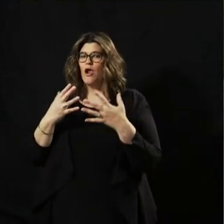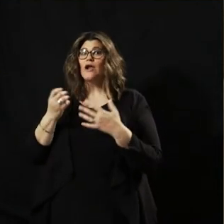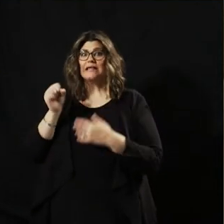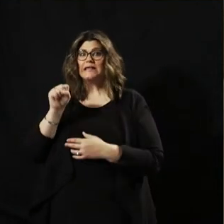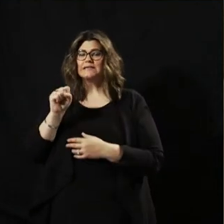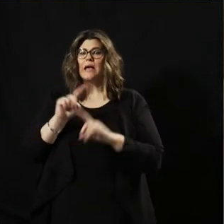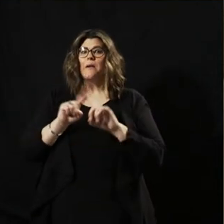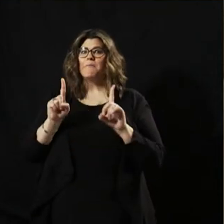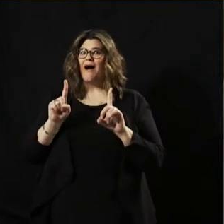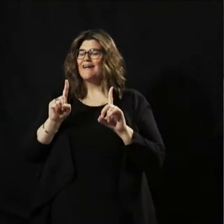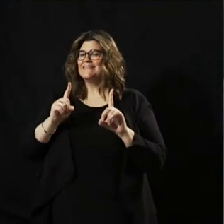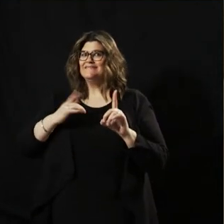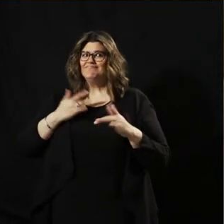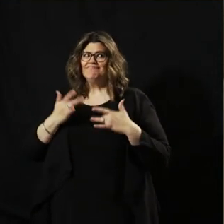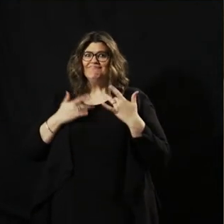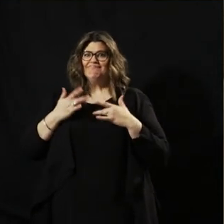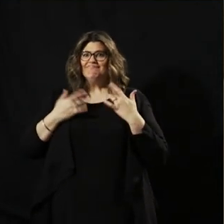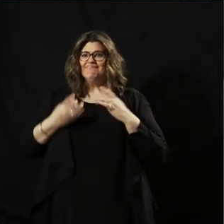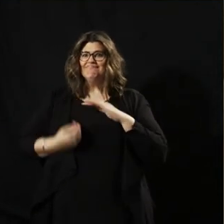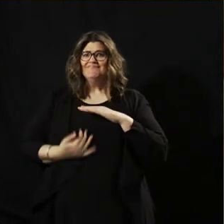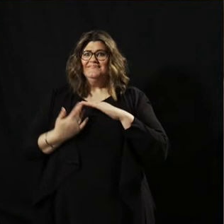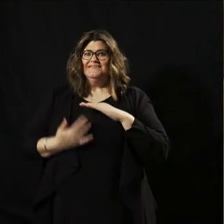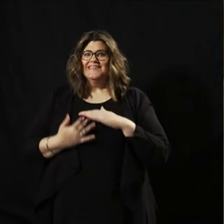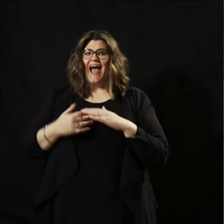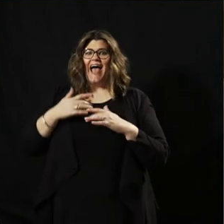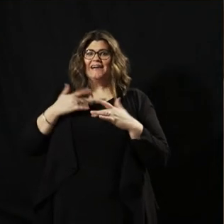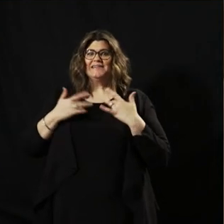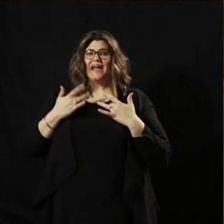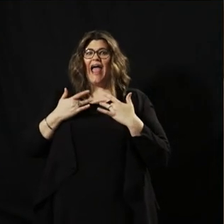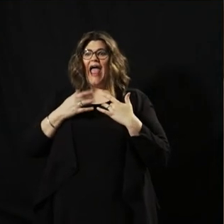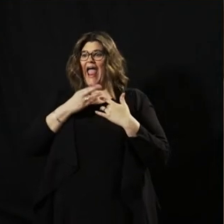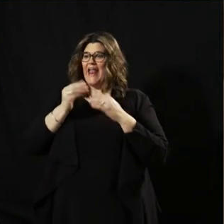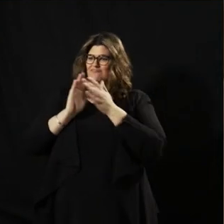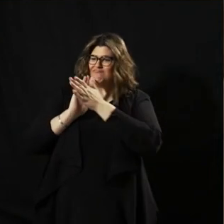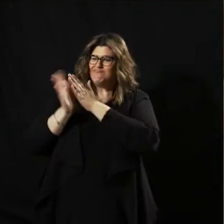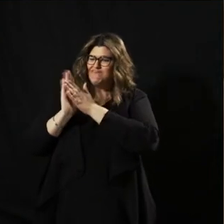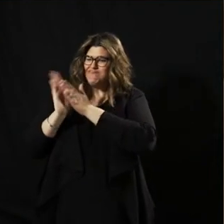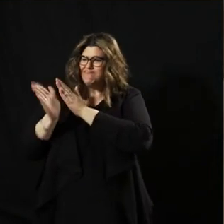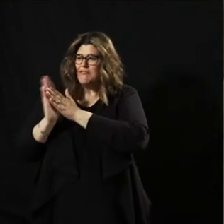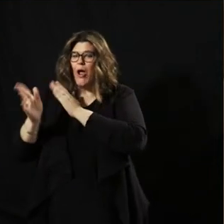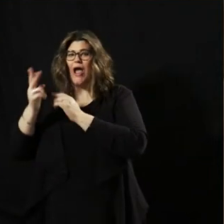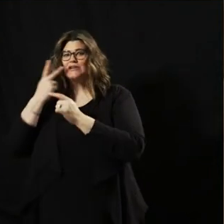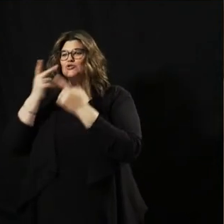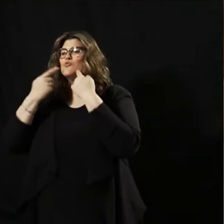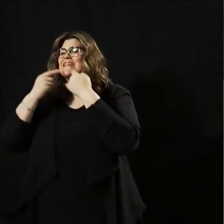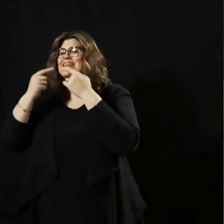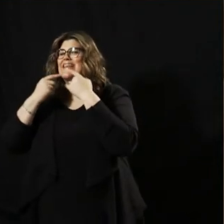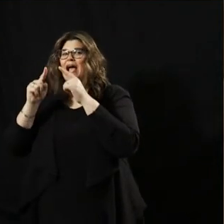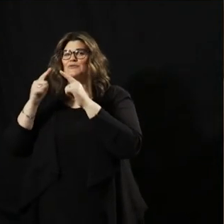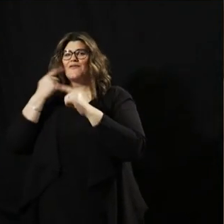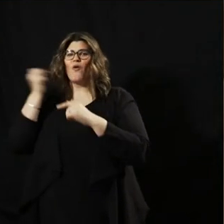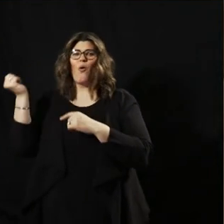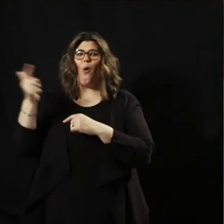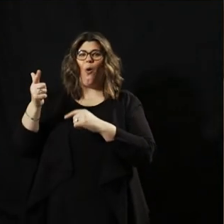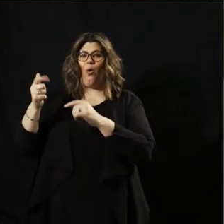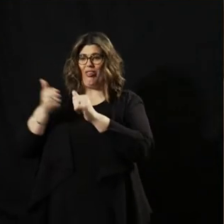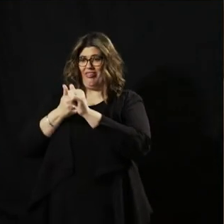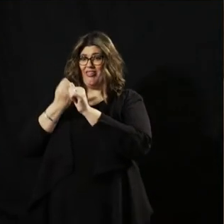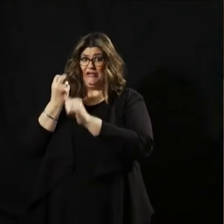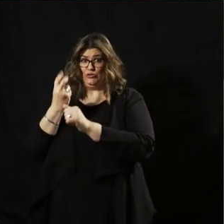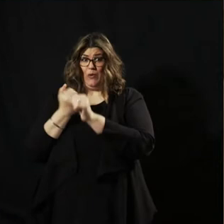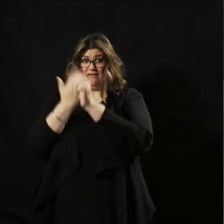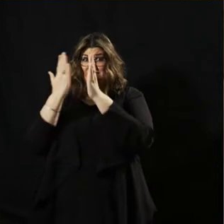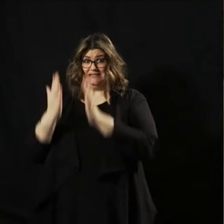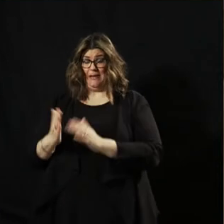yet overjoyed, and ran to announce this to his disciples.